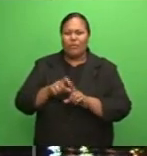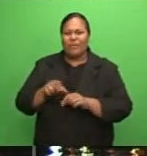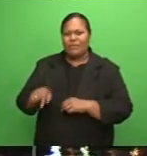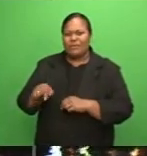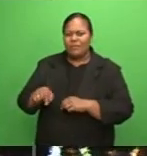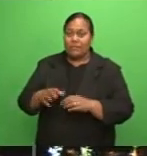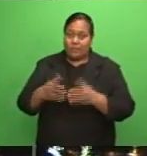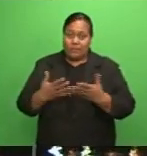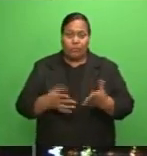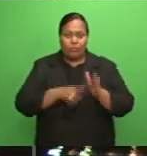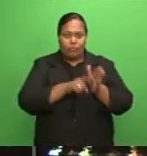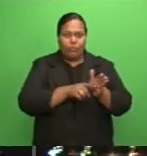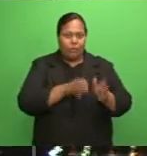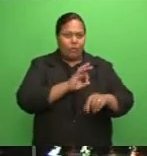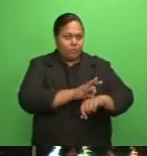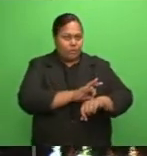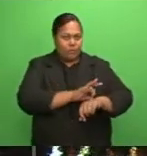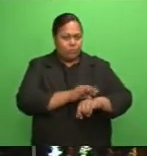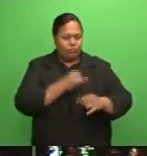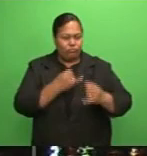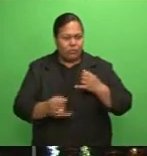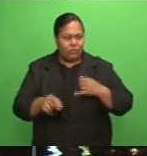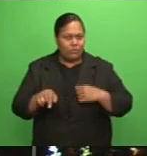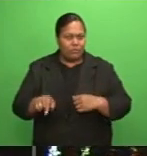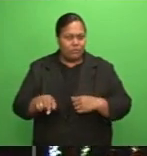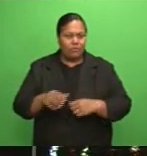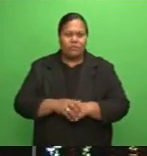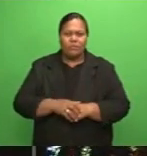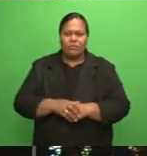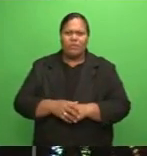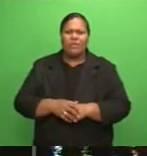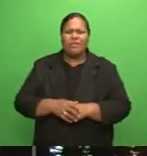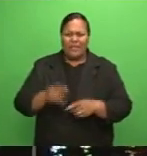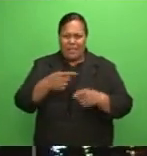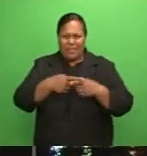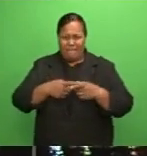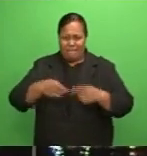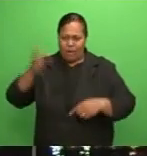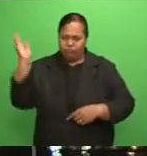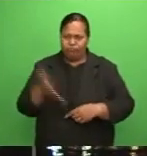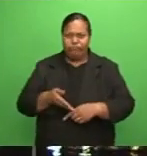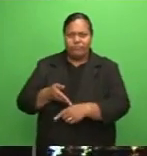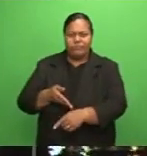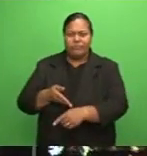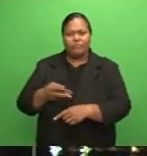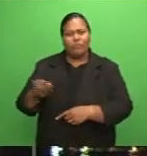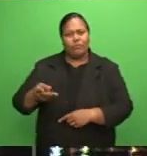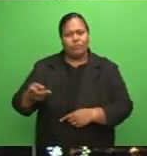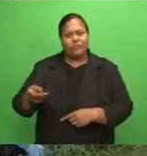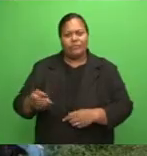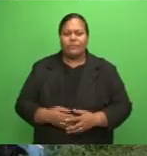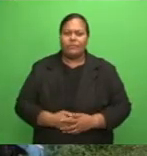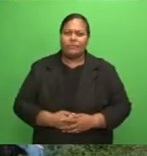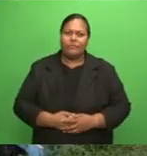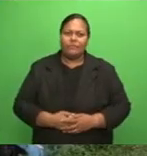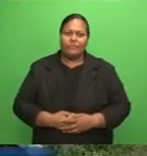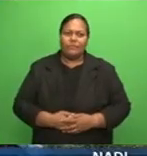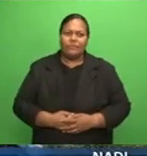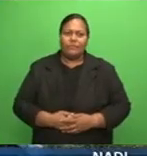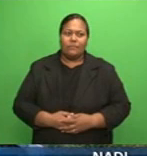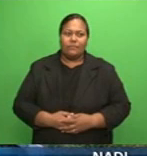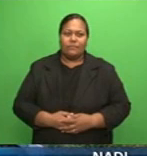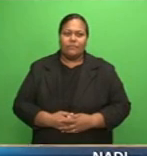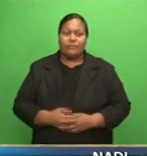critical condition. Police say the man struck the two with a K-knife. Philippe Naikaso has the details. The incident has